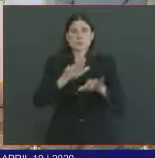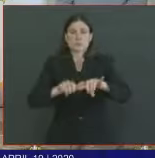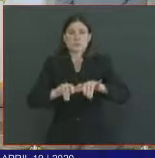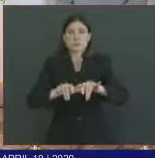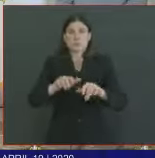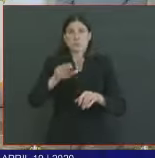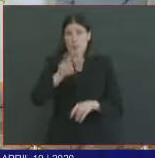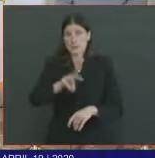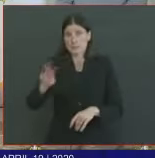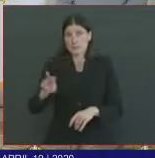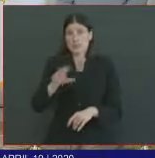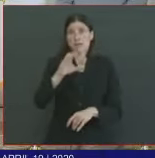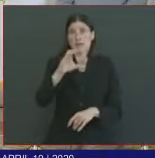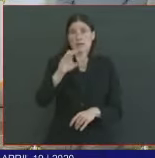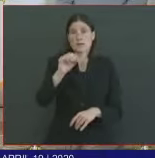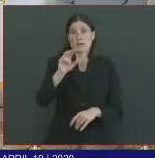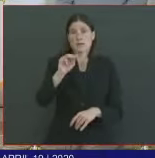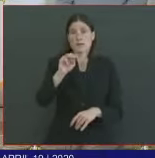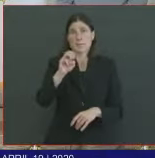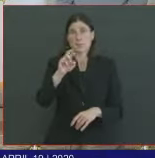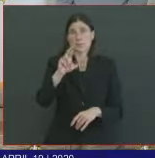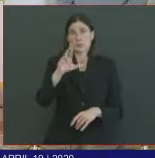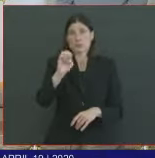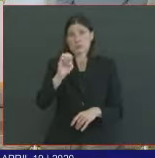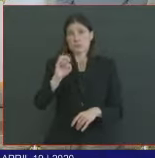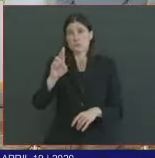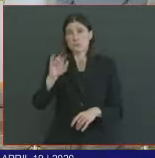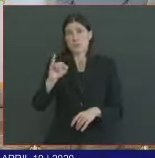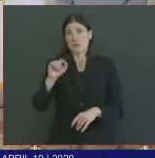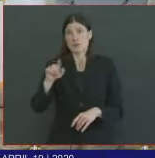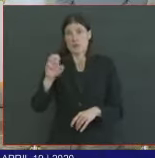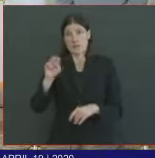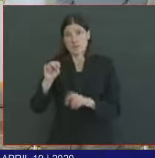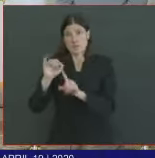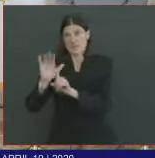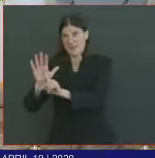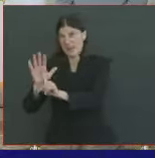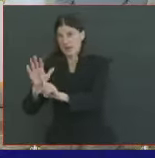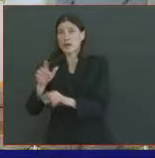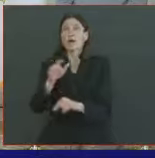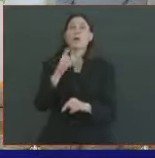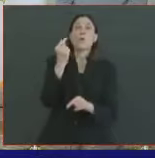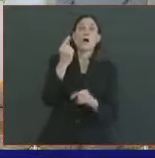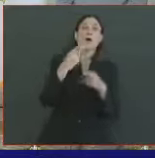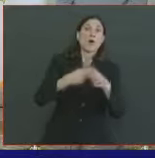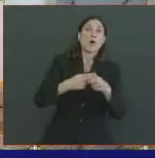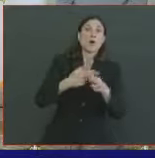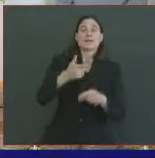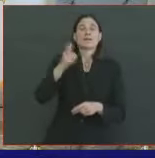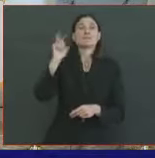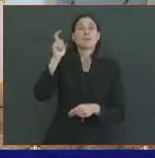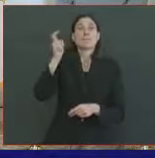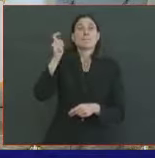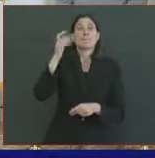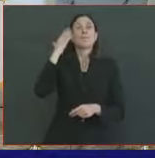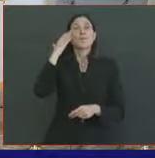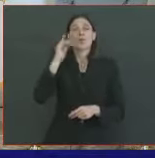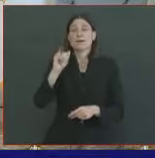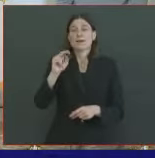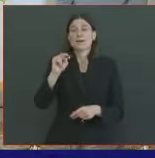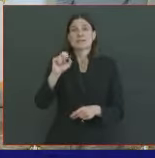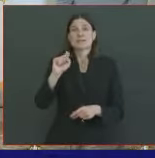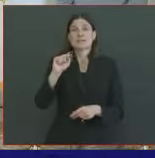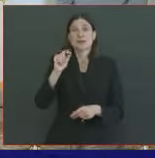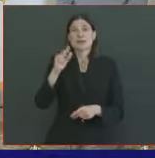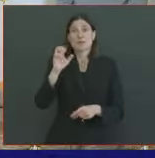Commerce RI website, and they have all kinds of good information there, where to get a mask, how to make a mask, how to wear a mask. You can